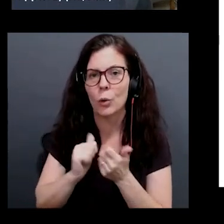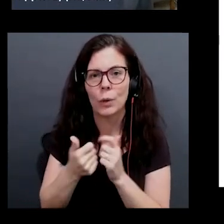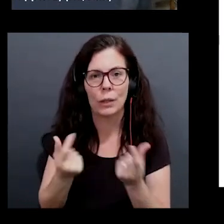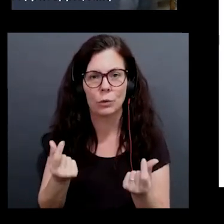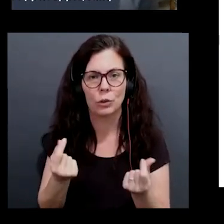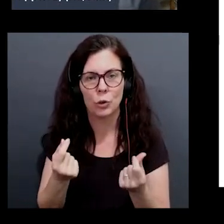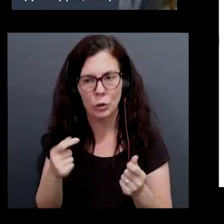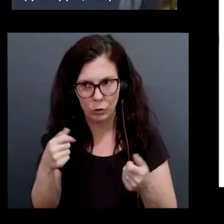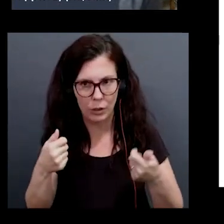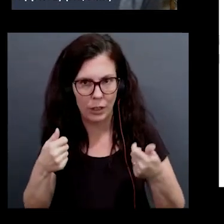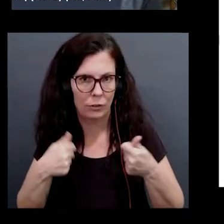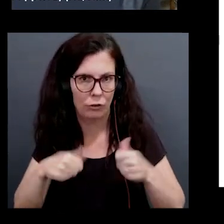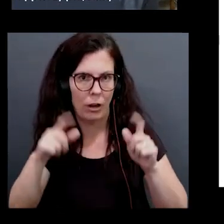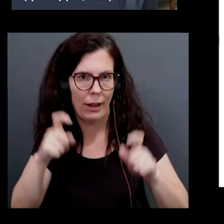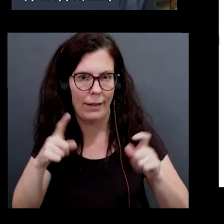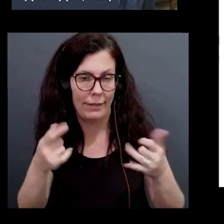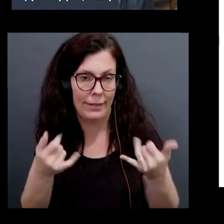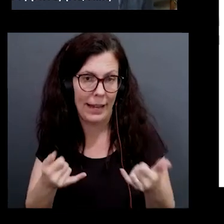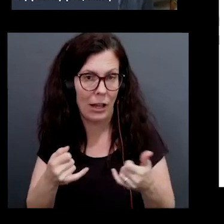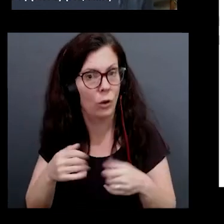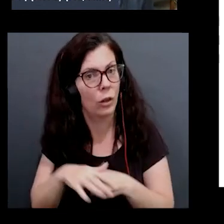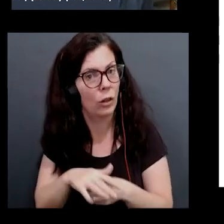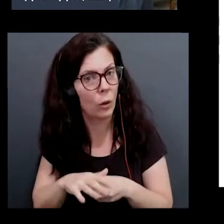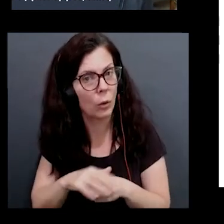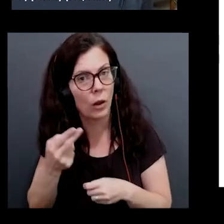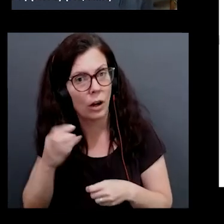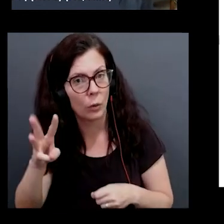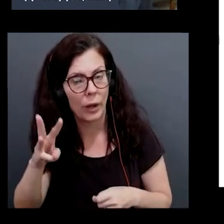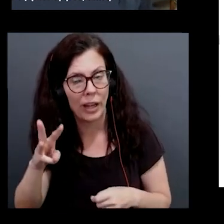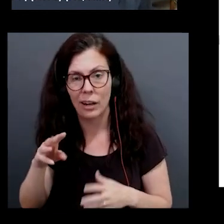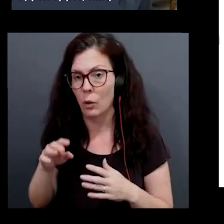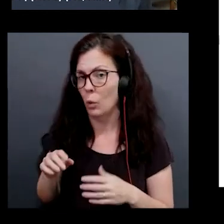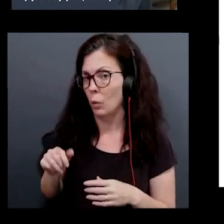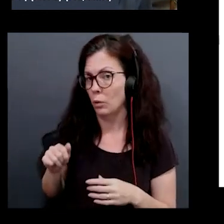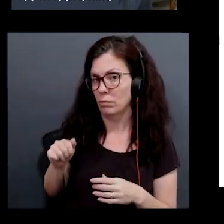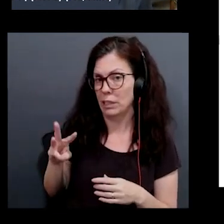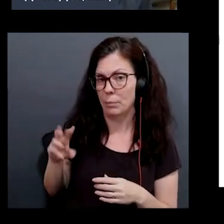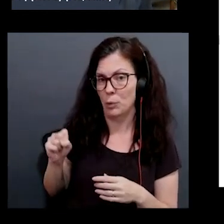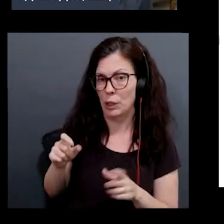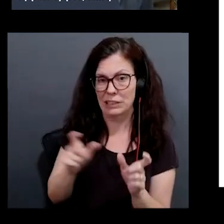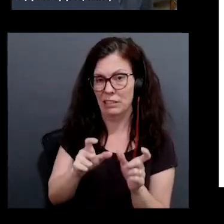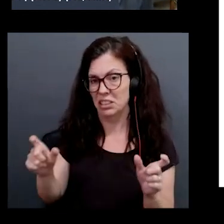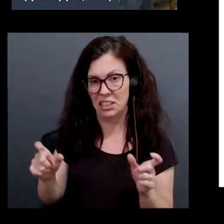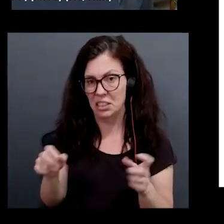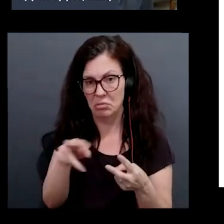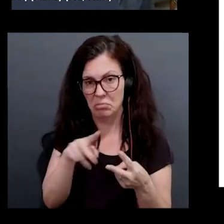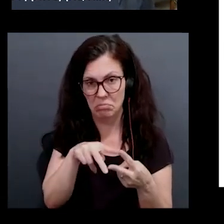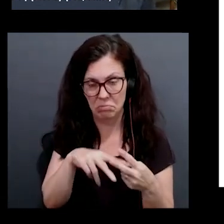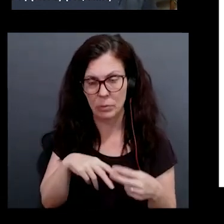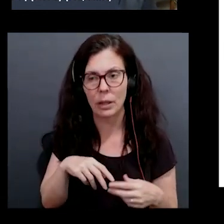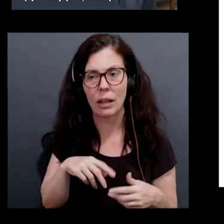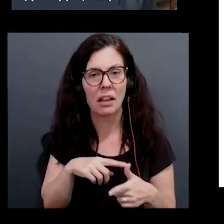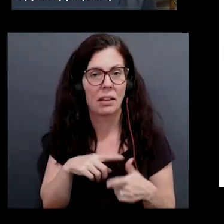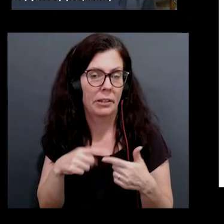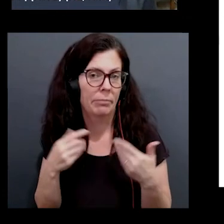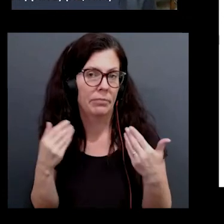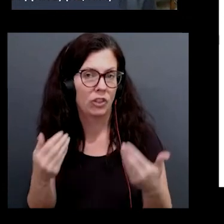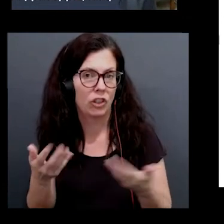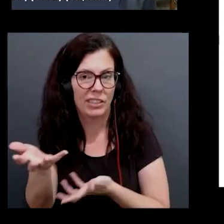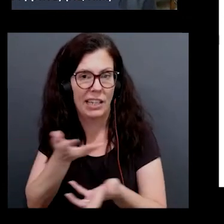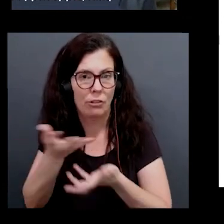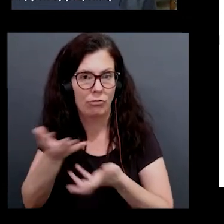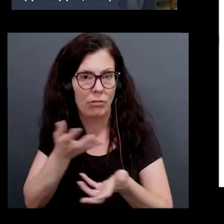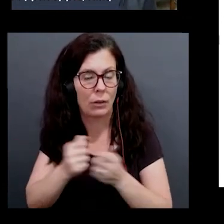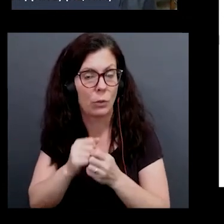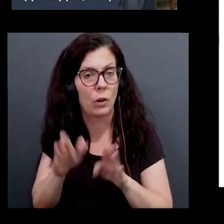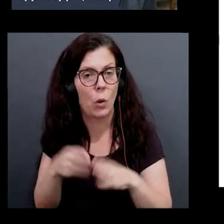local hardware or on an AWS instance. And just interact with the open source community,